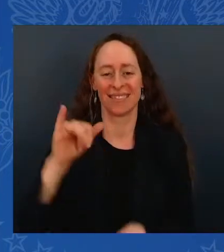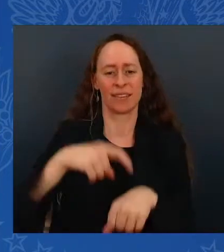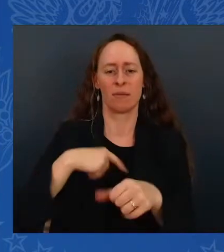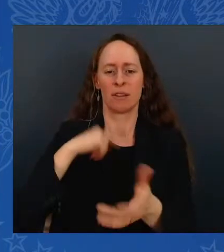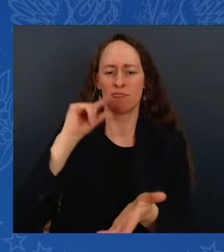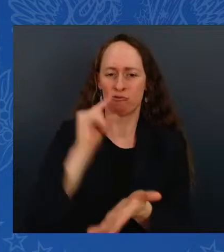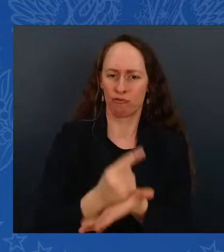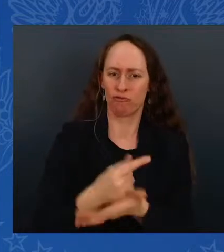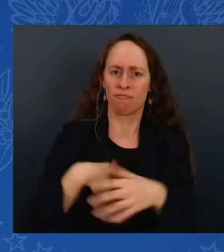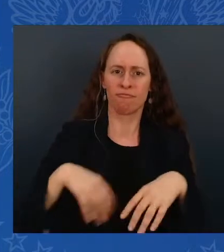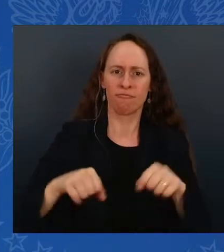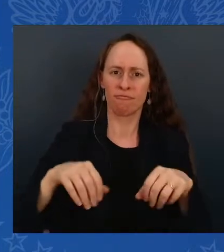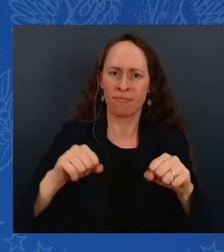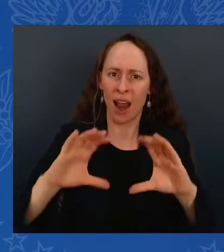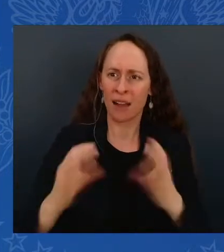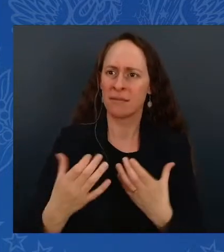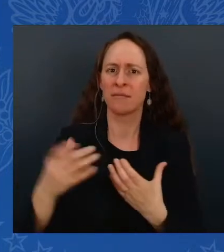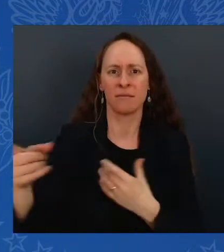She's the one who should be. Anyway,